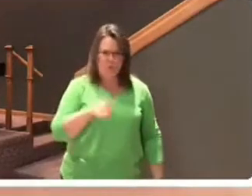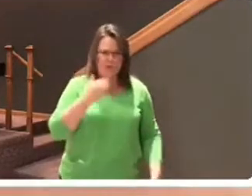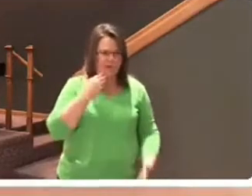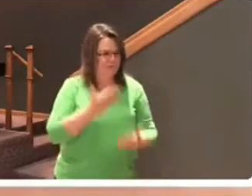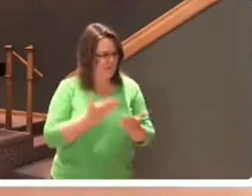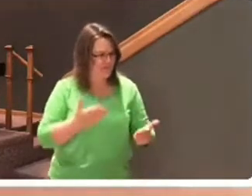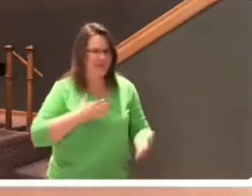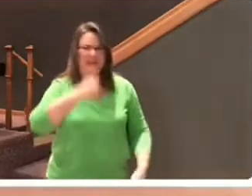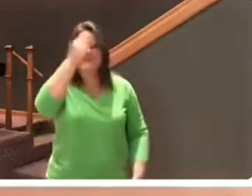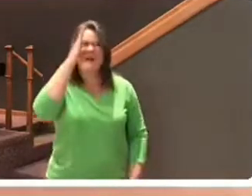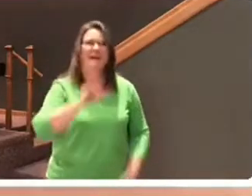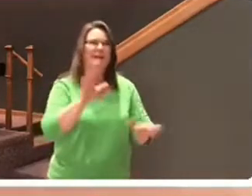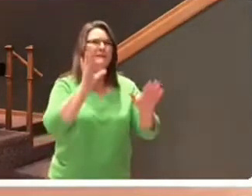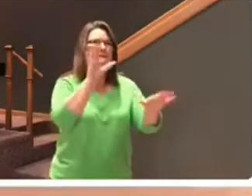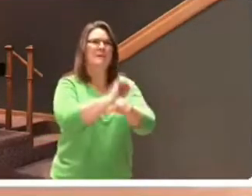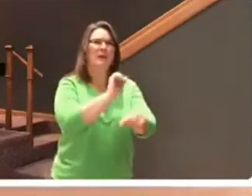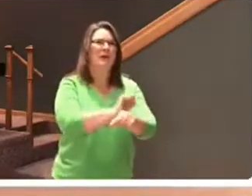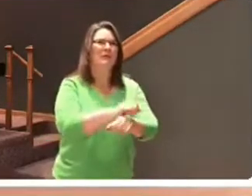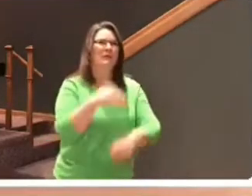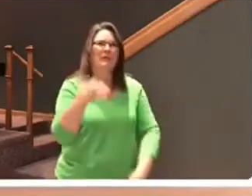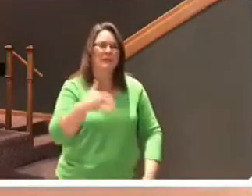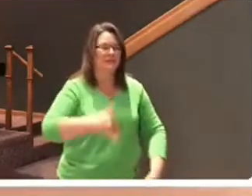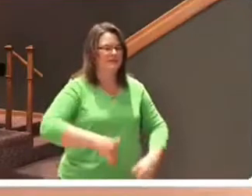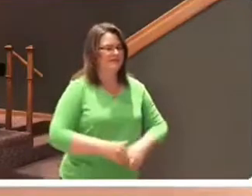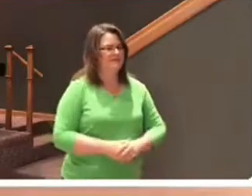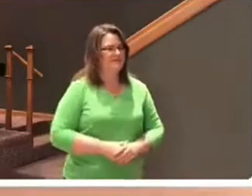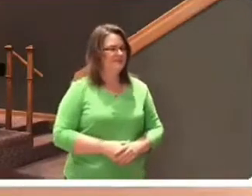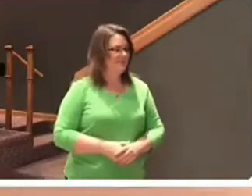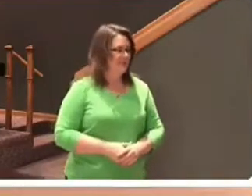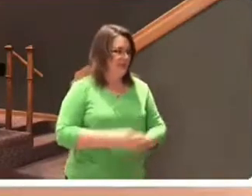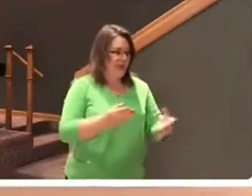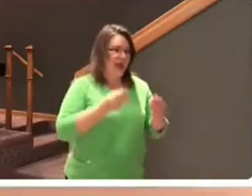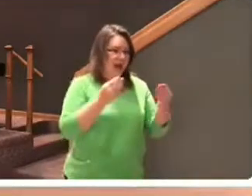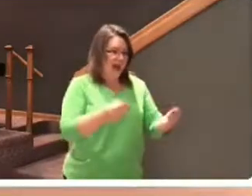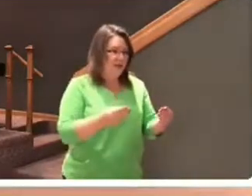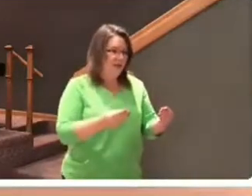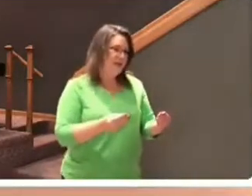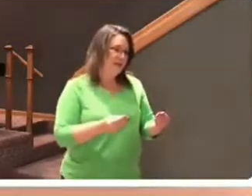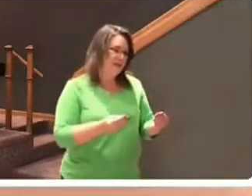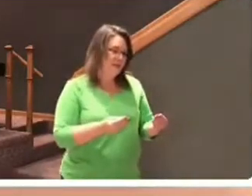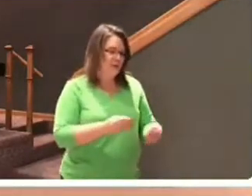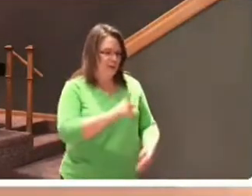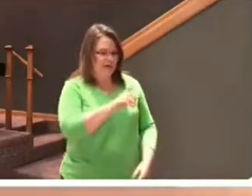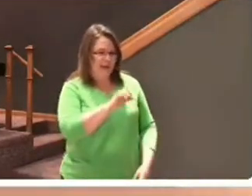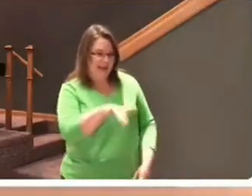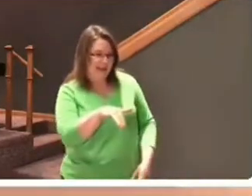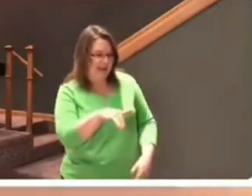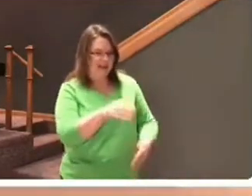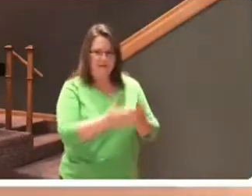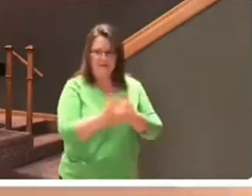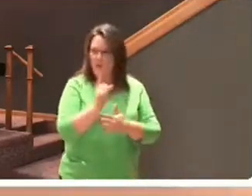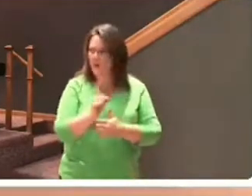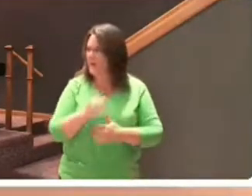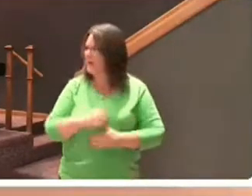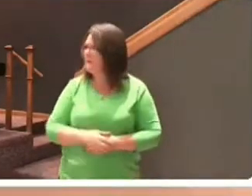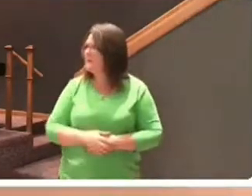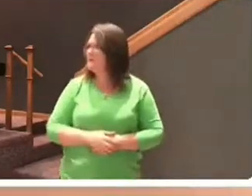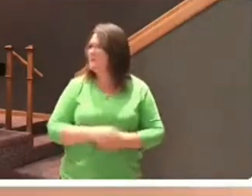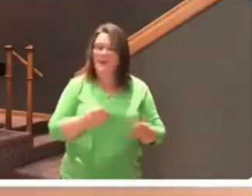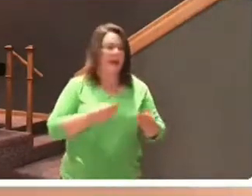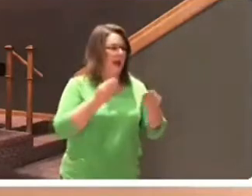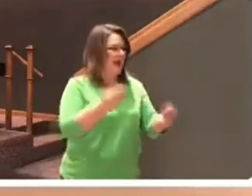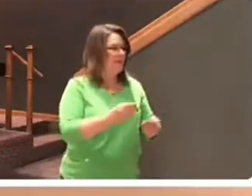thing my God does miracles. I'm going to give you a key this morning. Where am I at? I'm going to